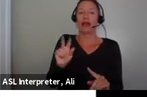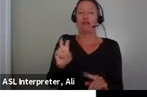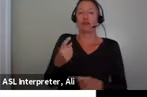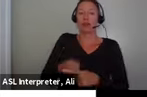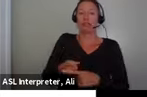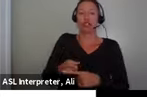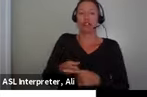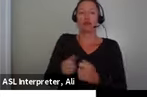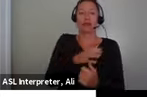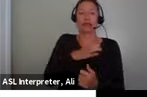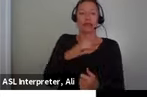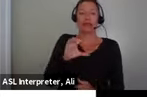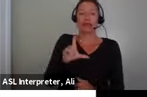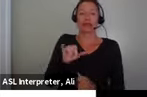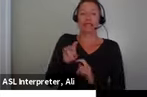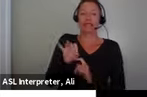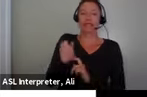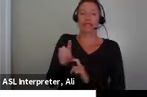with Cleveland Avenue.